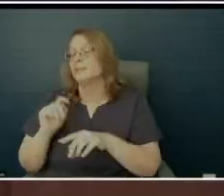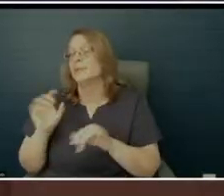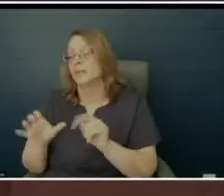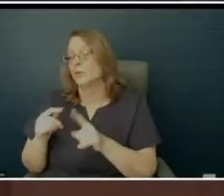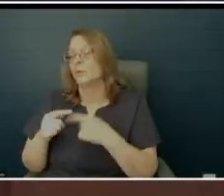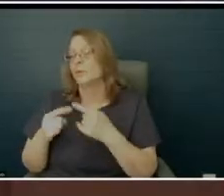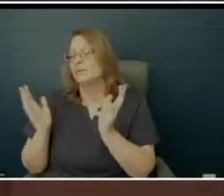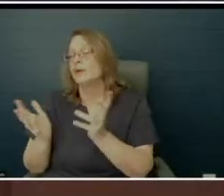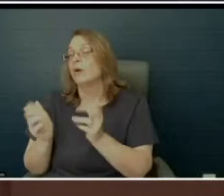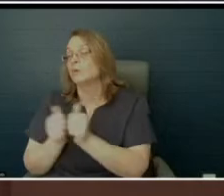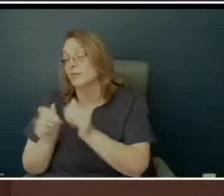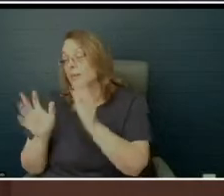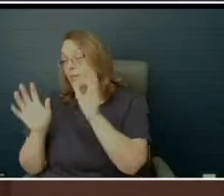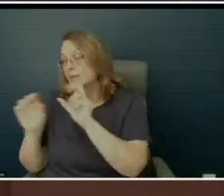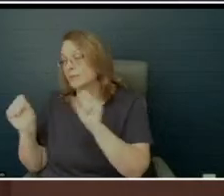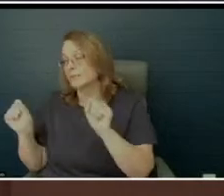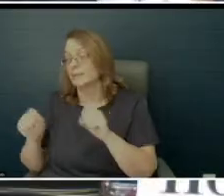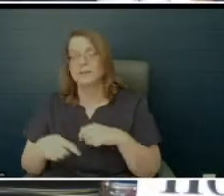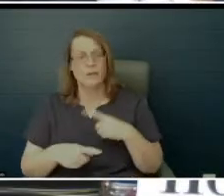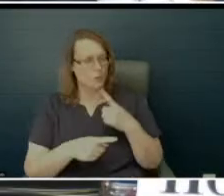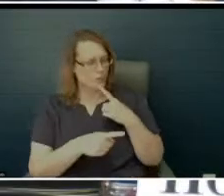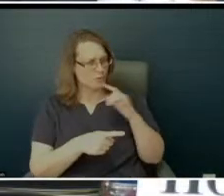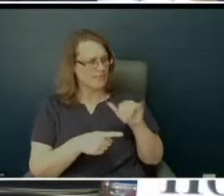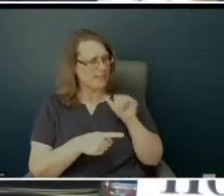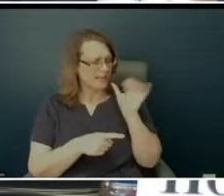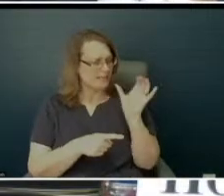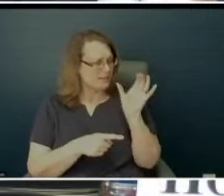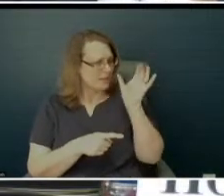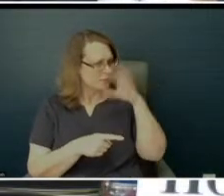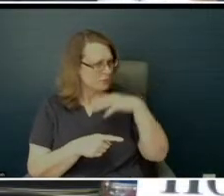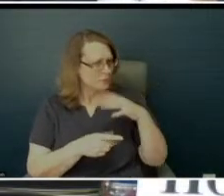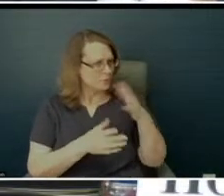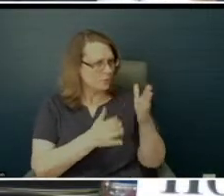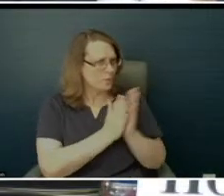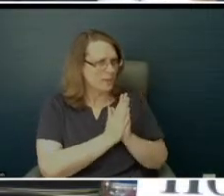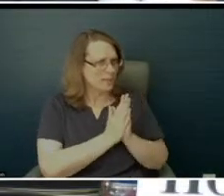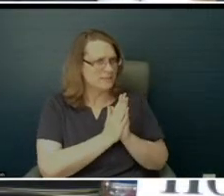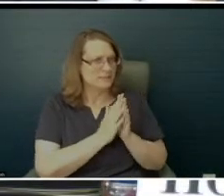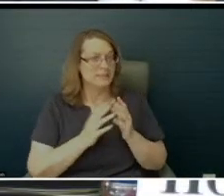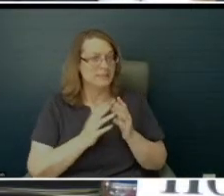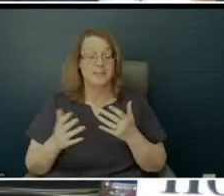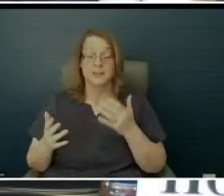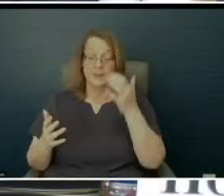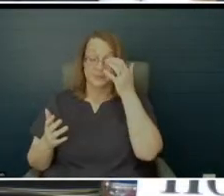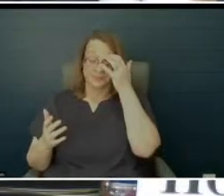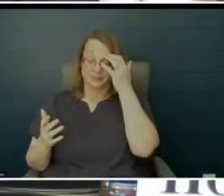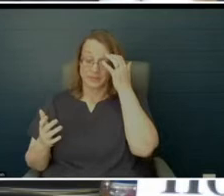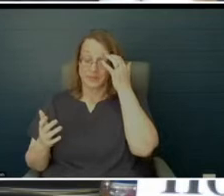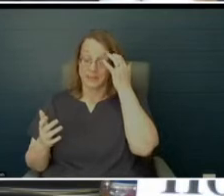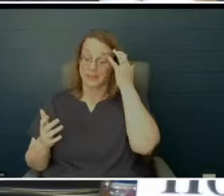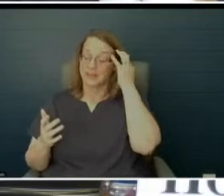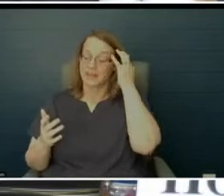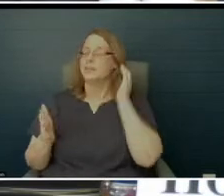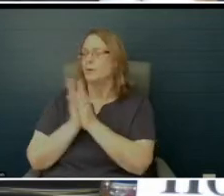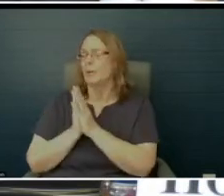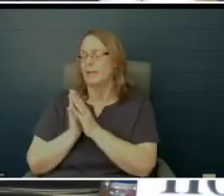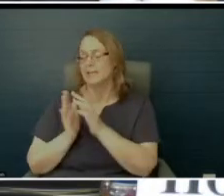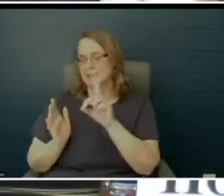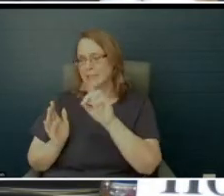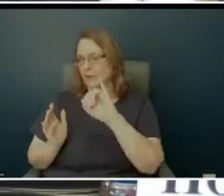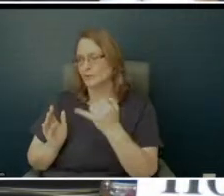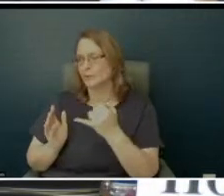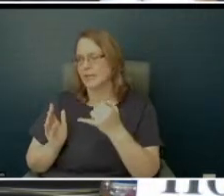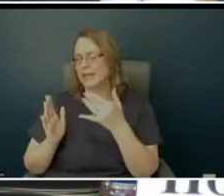say it was an unusual request? It was certainly you said the request that the department file a lawsuit from drafted by